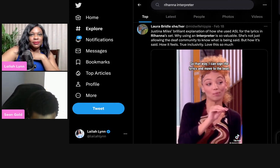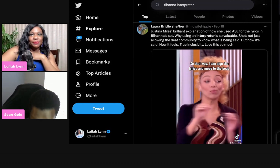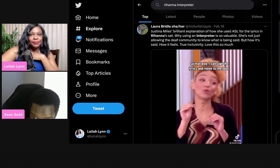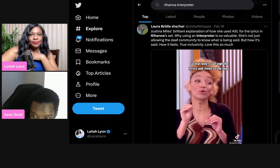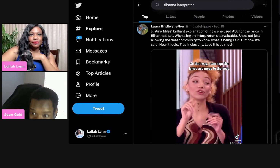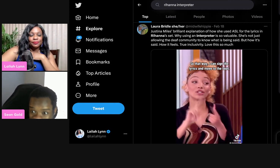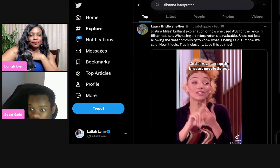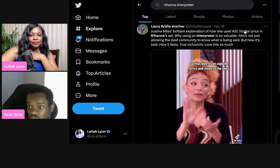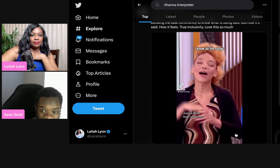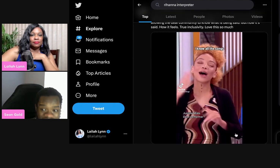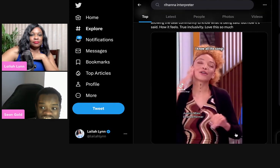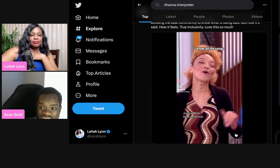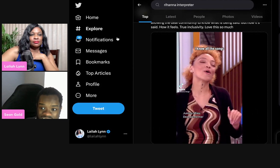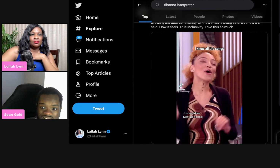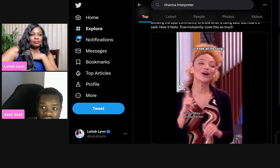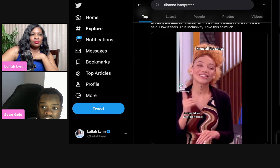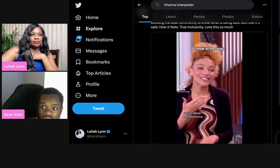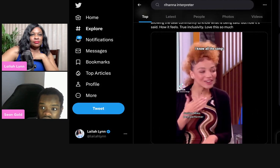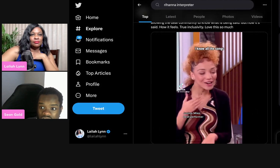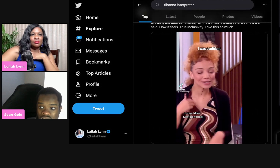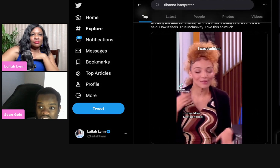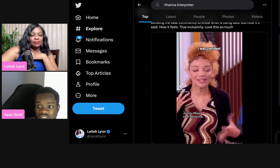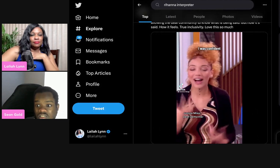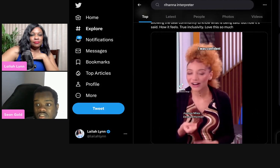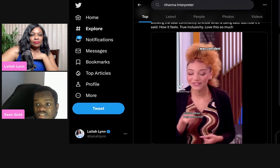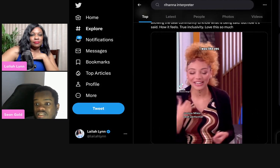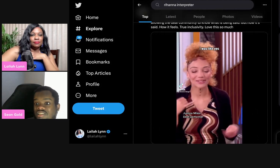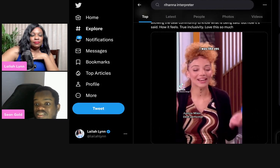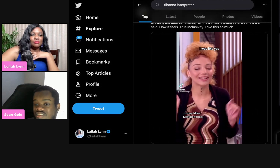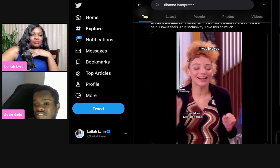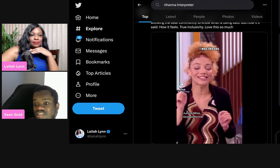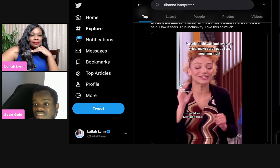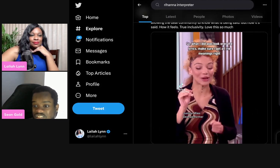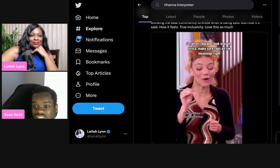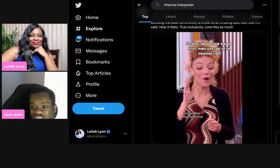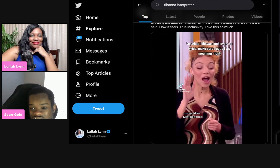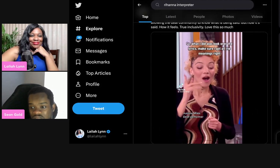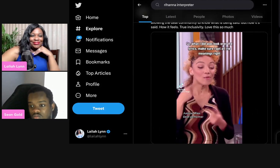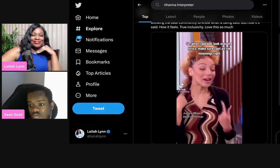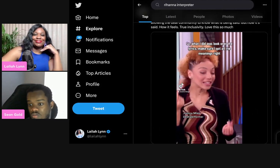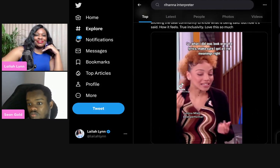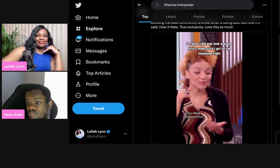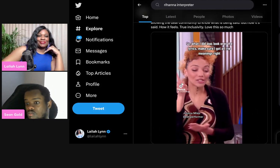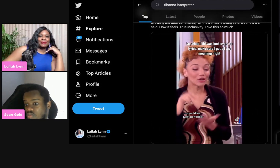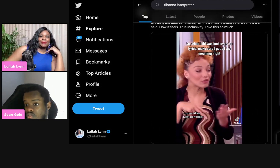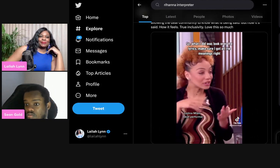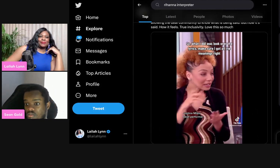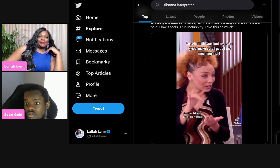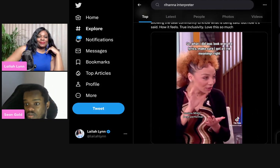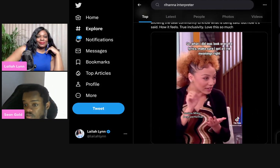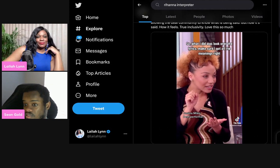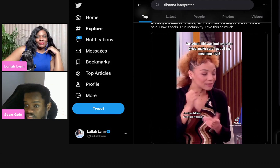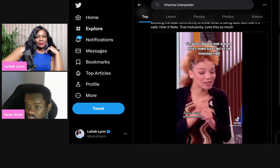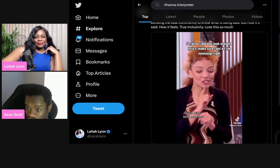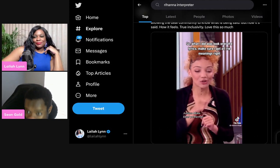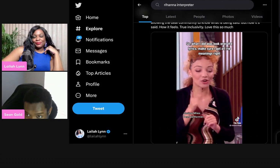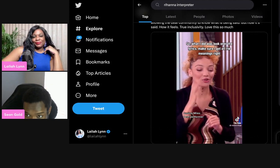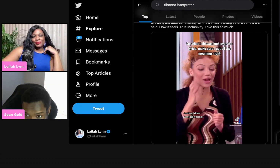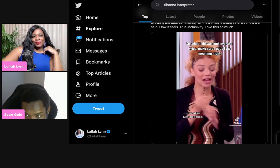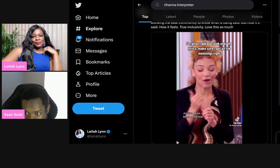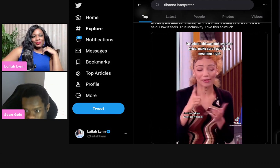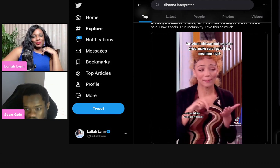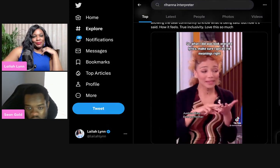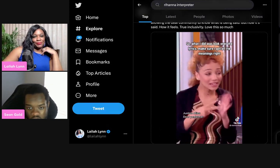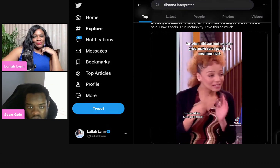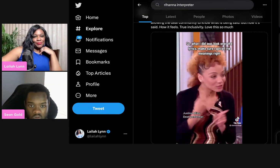well. I know all the songs. I was confident. I was like, yes. So what I did was look over the lyrics, make sure,